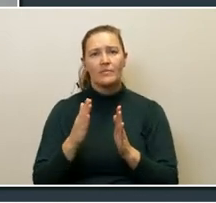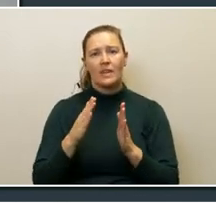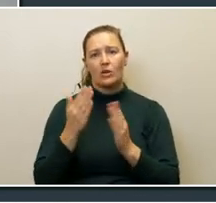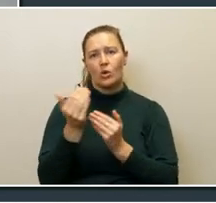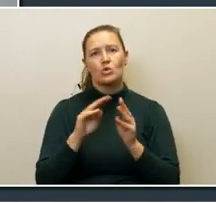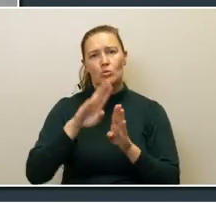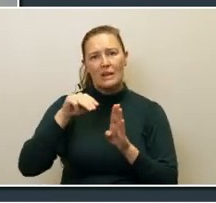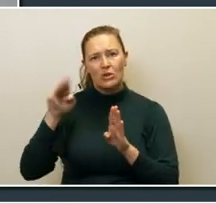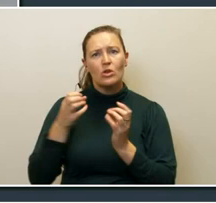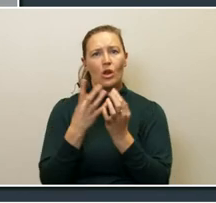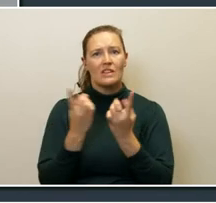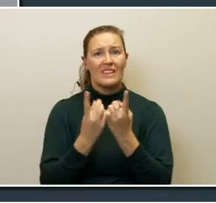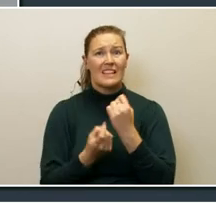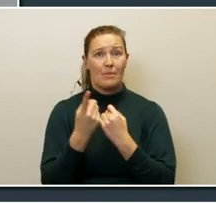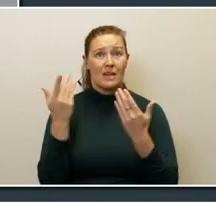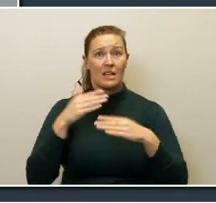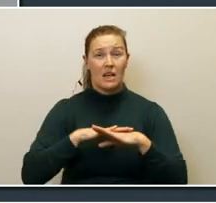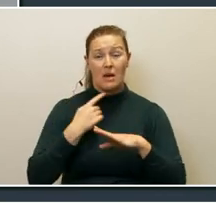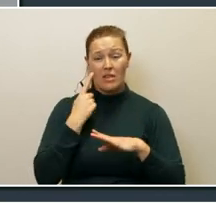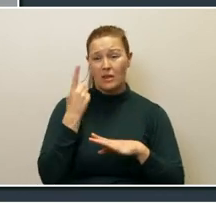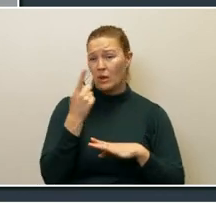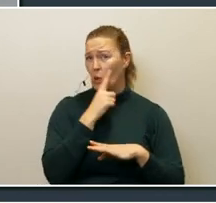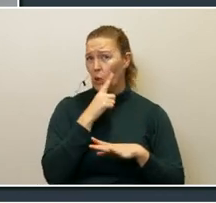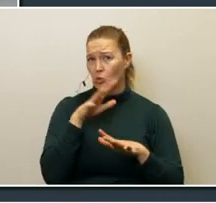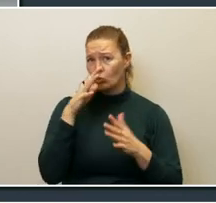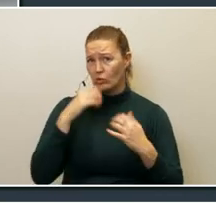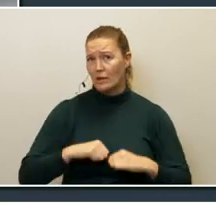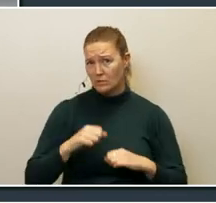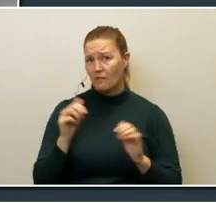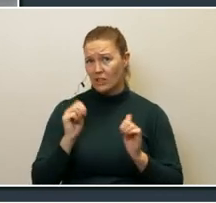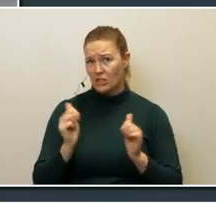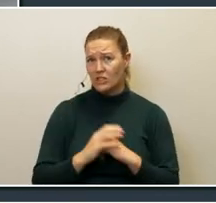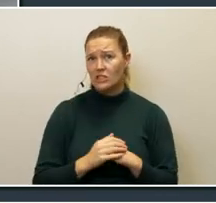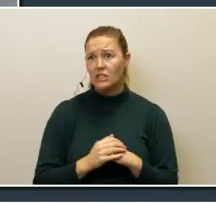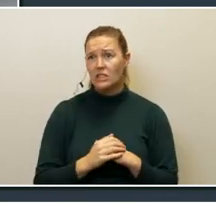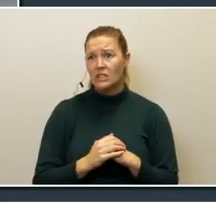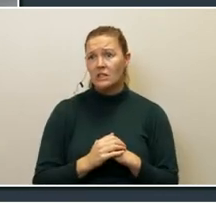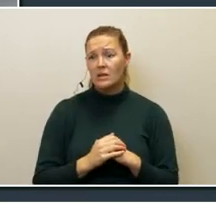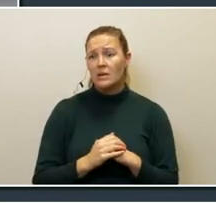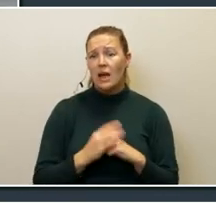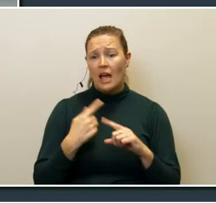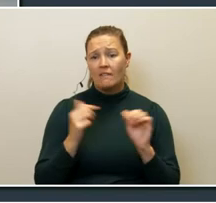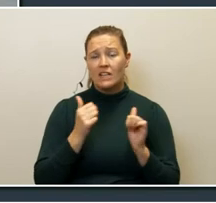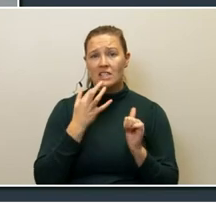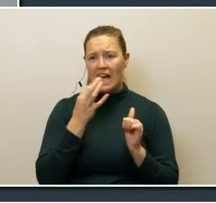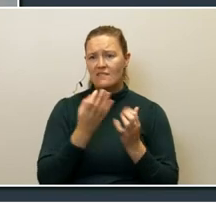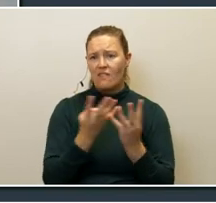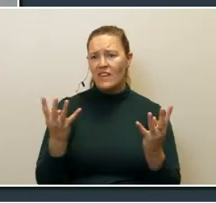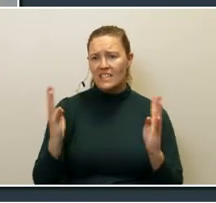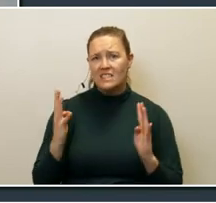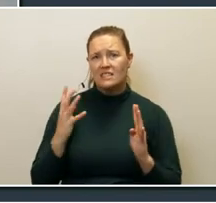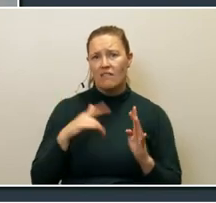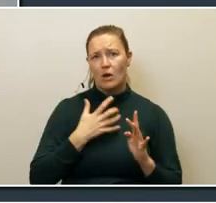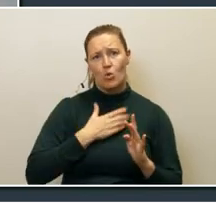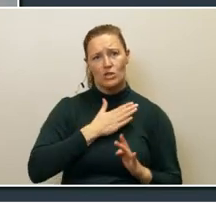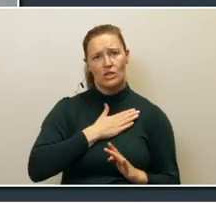night. I think a girl was raped or something. And we've asked for a fence to give us a bit of